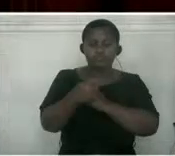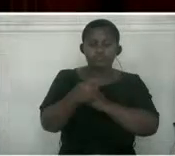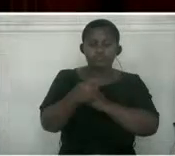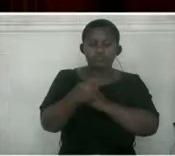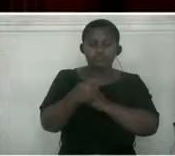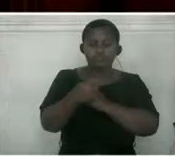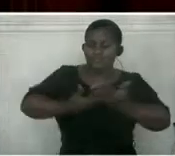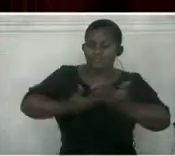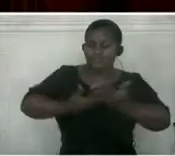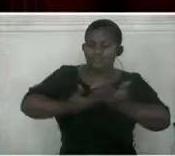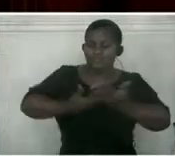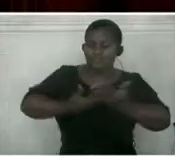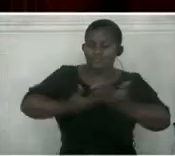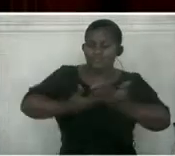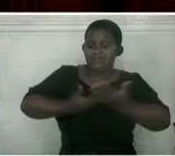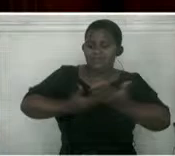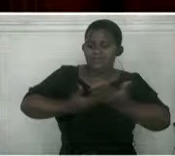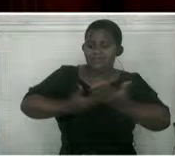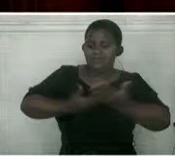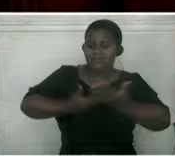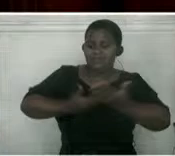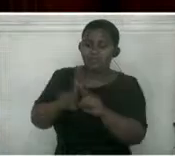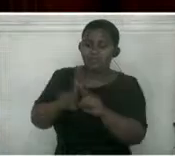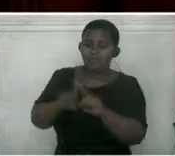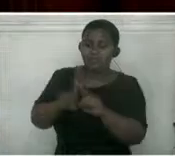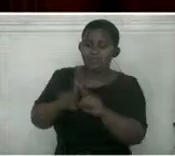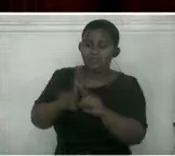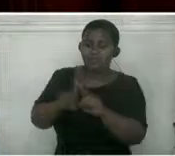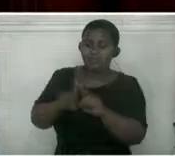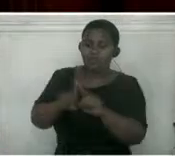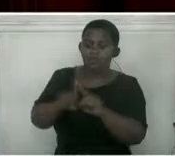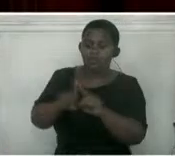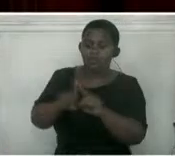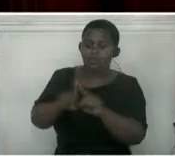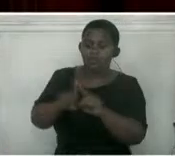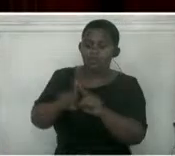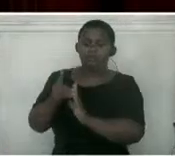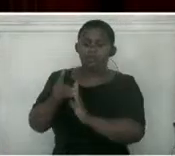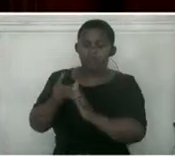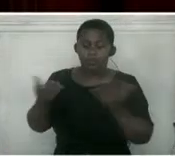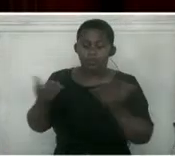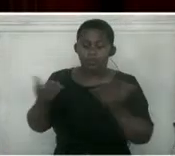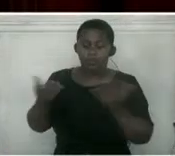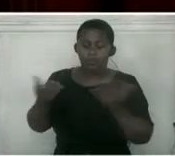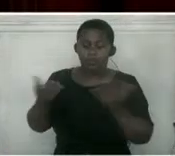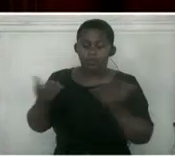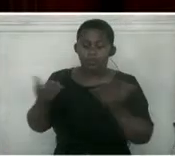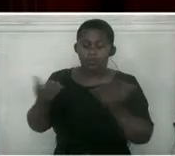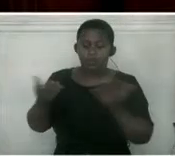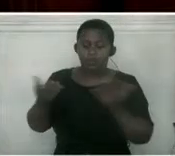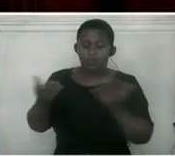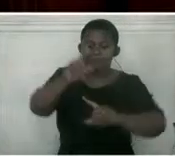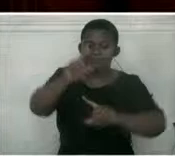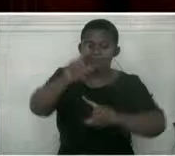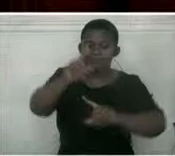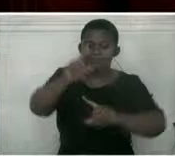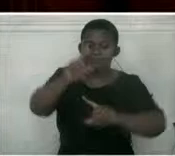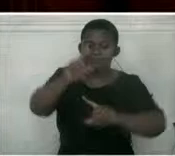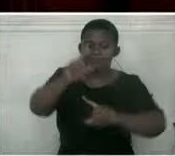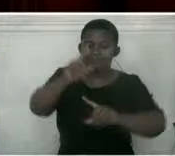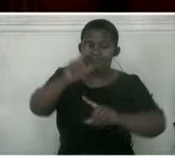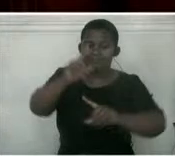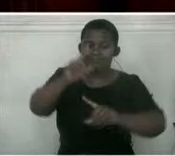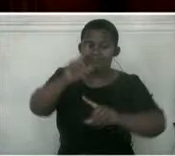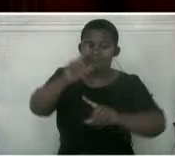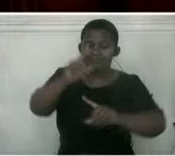the province and develop a cadre of civil servants that is capable, diverse, and